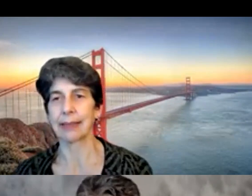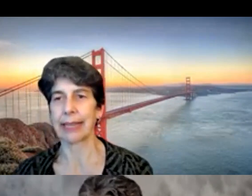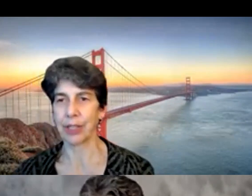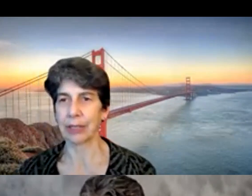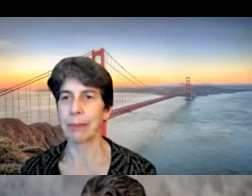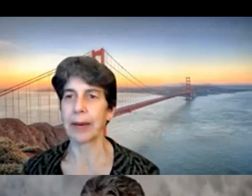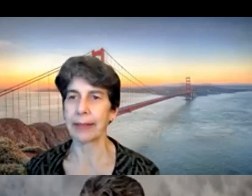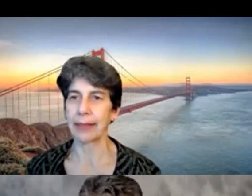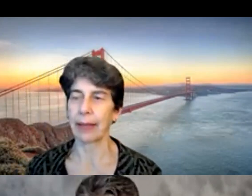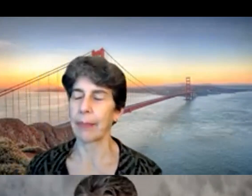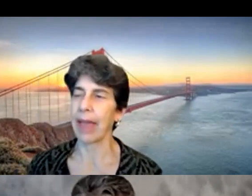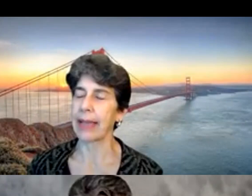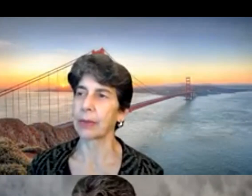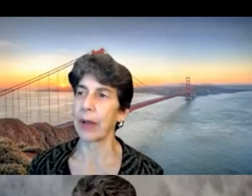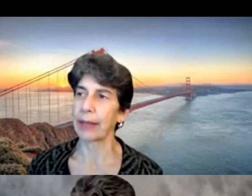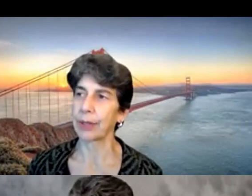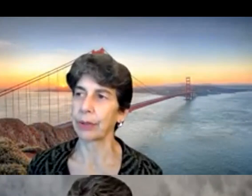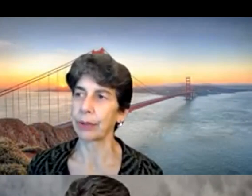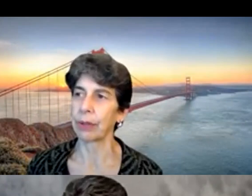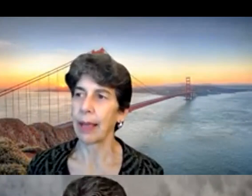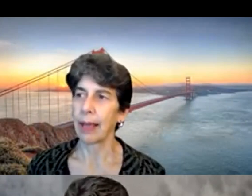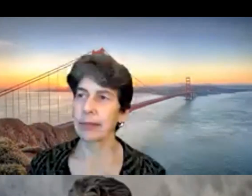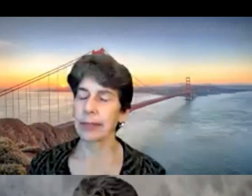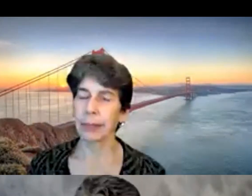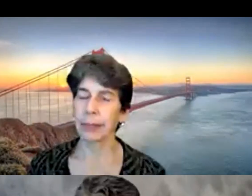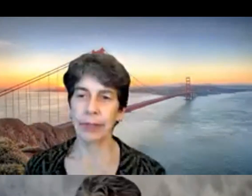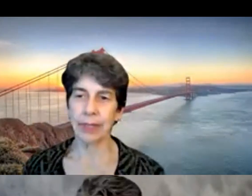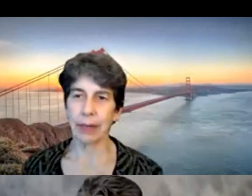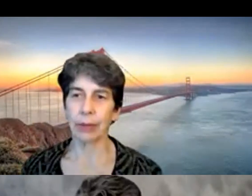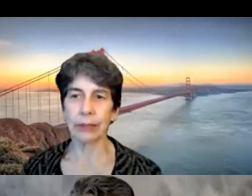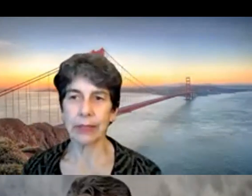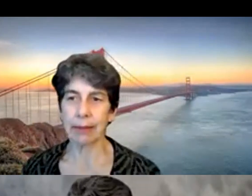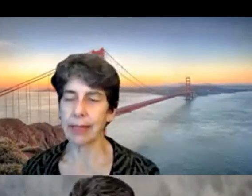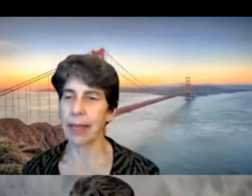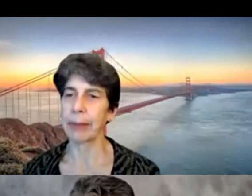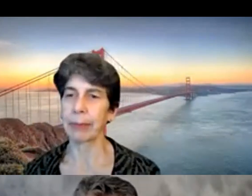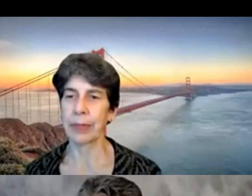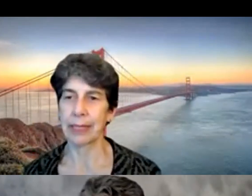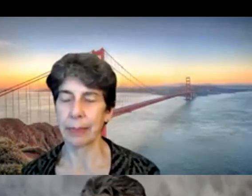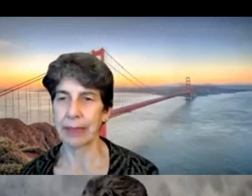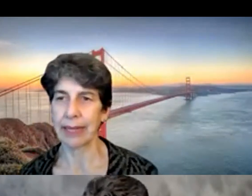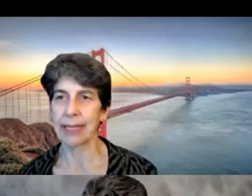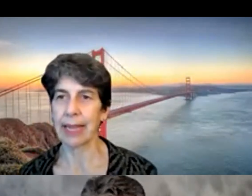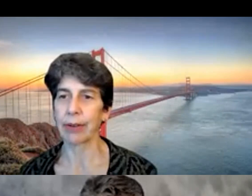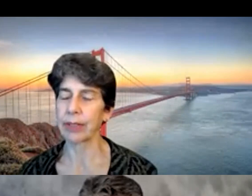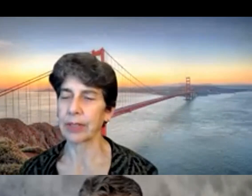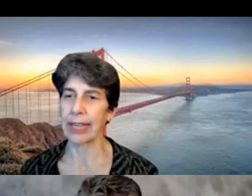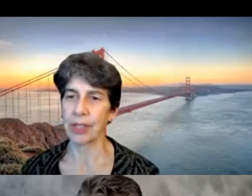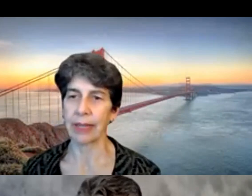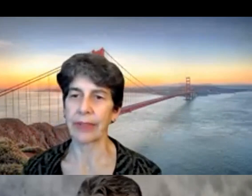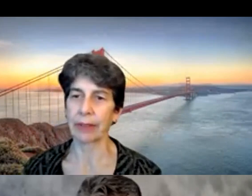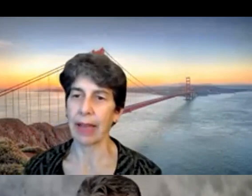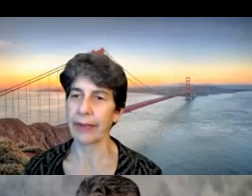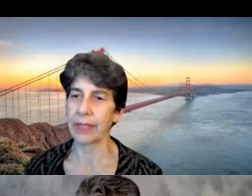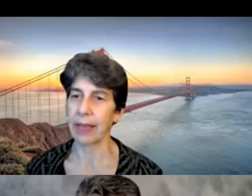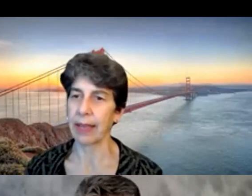in isolation, but as a way to support older adults and people with disabilities at all